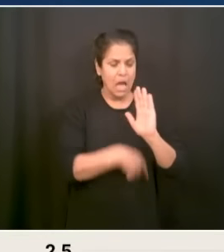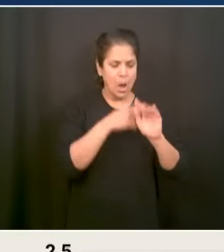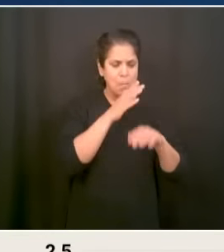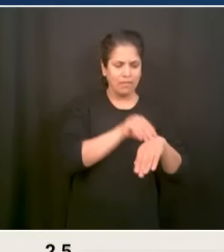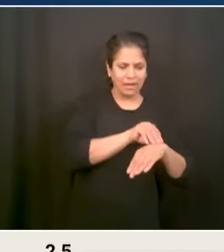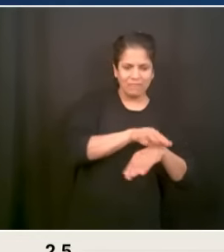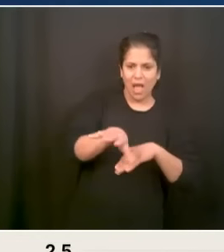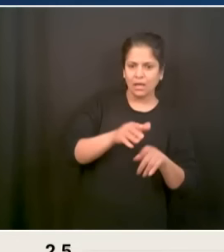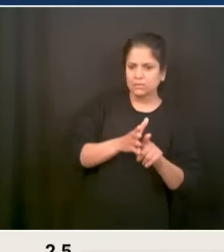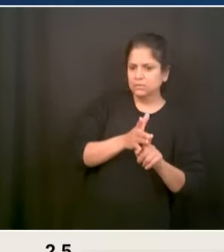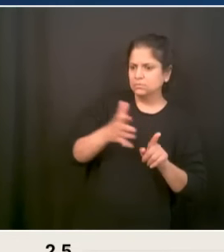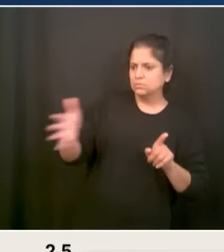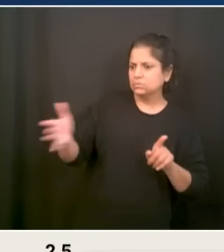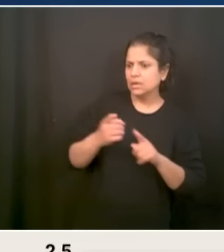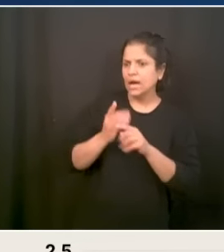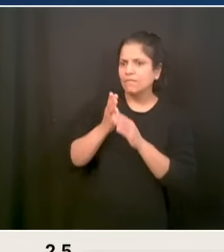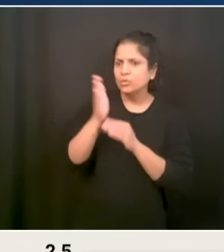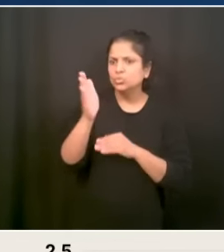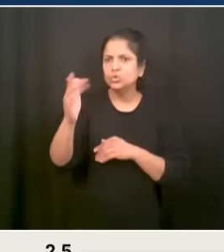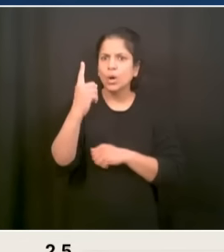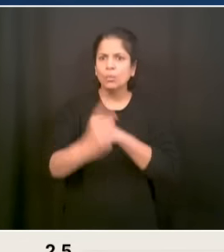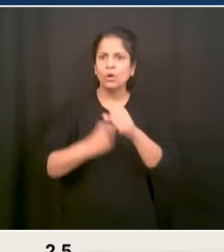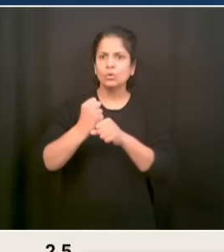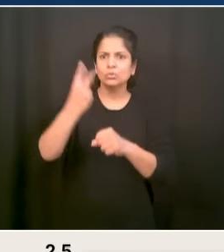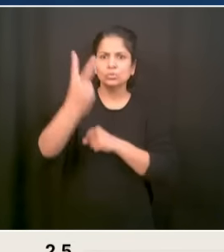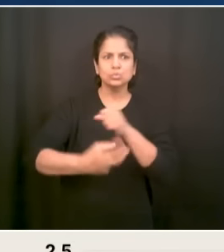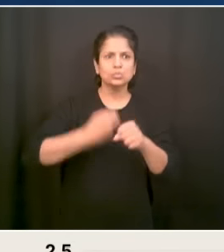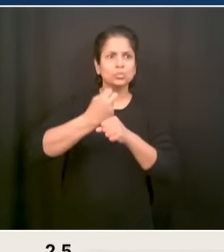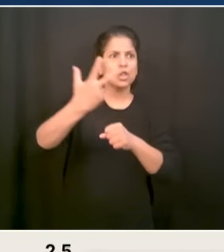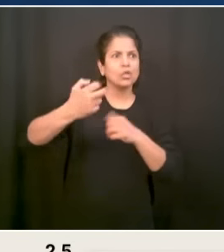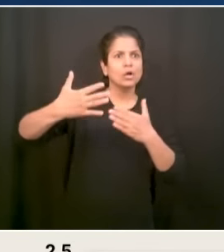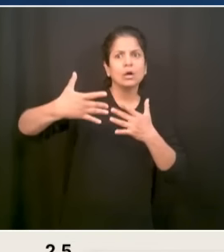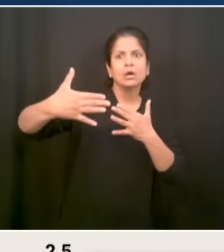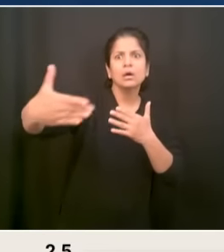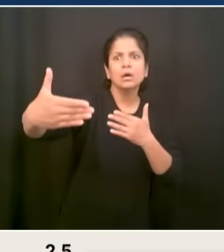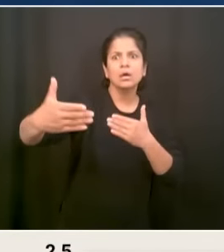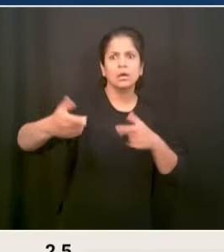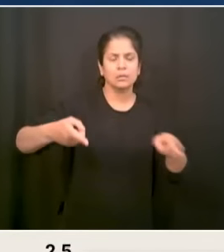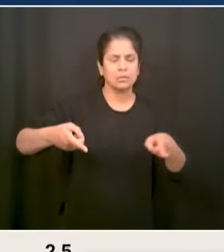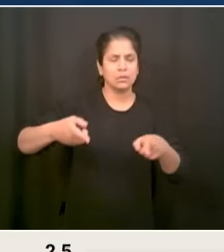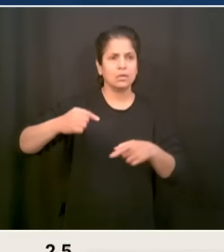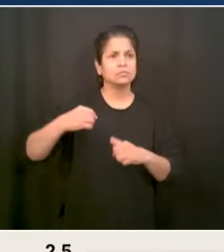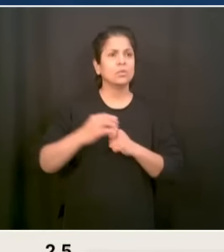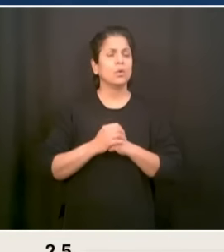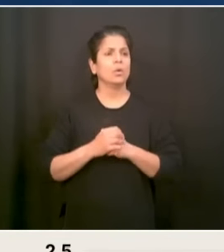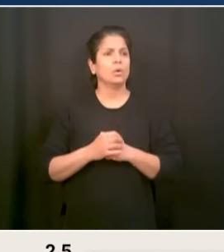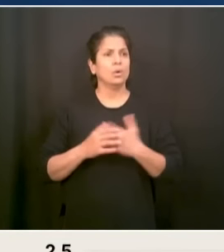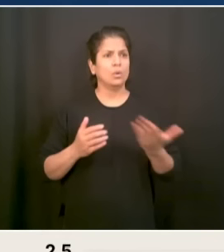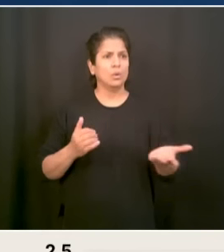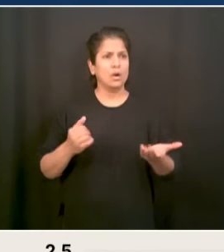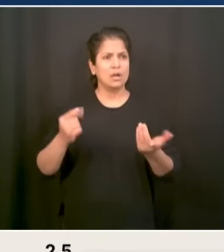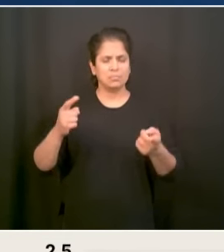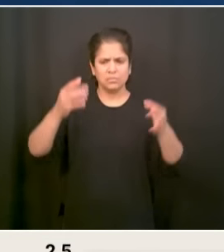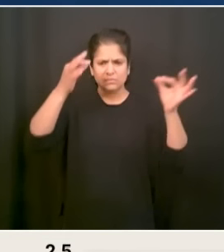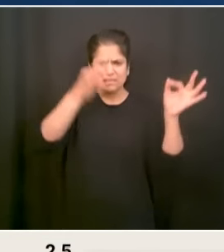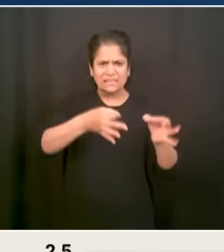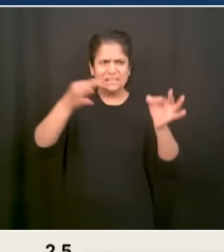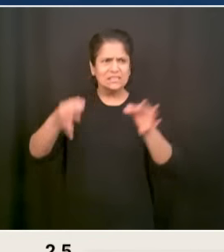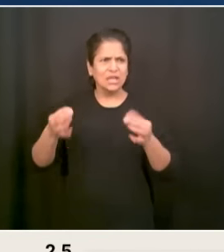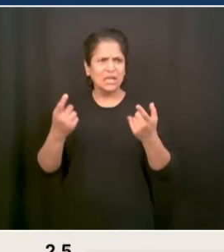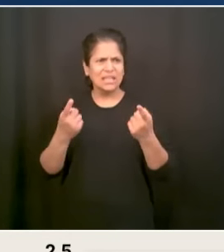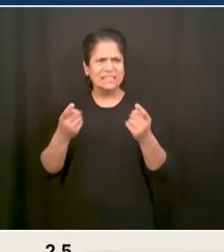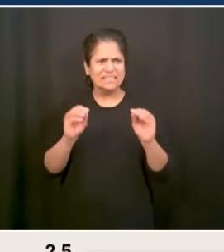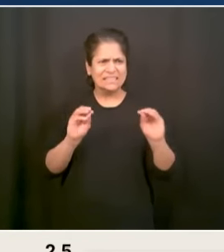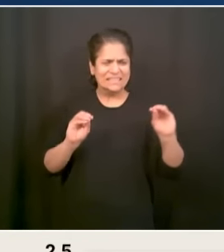deliberate choice to underbudget. It was a pattern. He budgeted $860 million for cash assistance this fiscal year, but